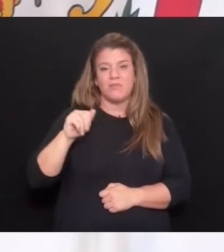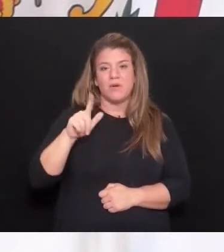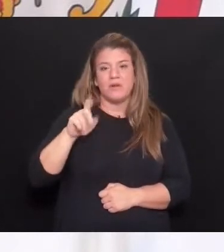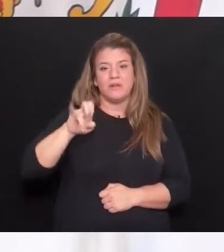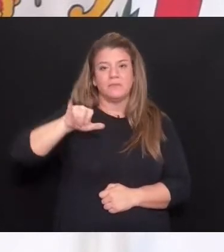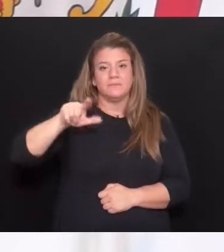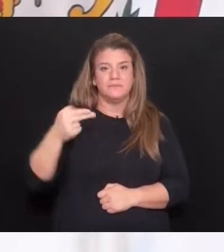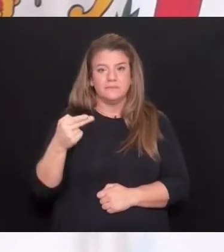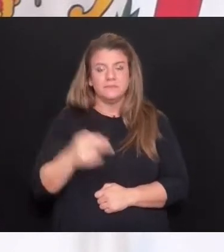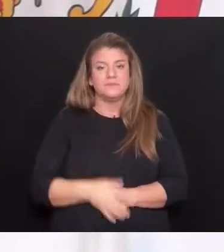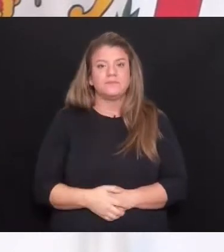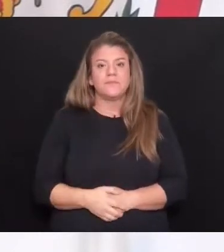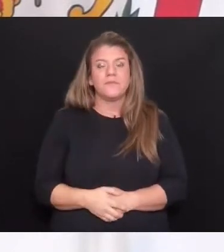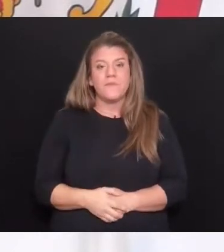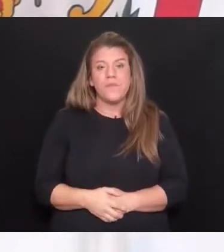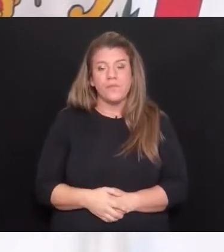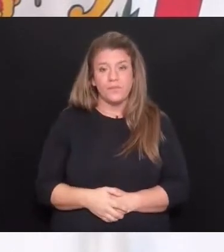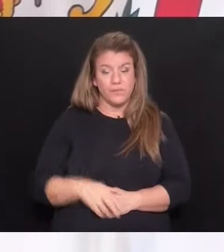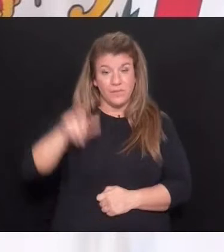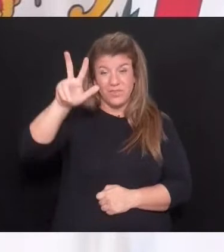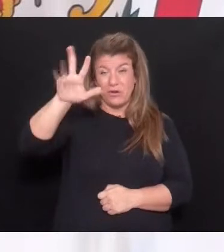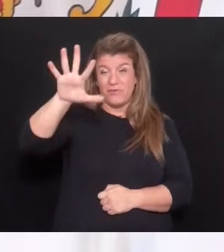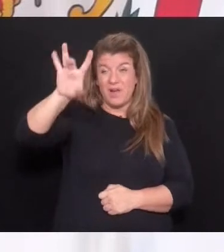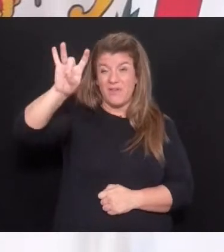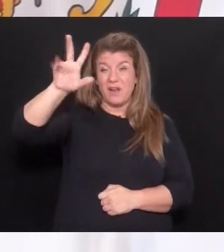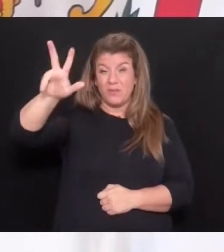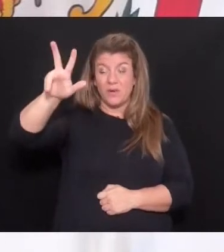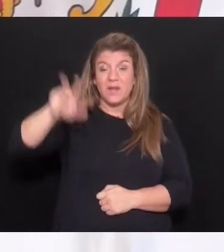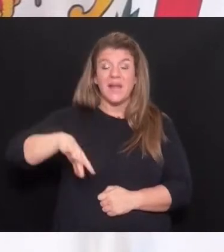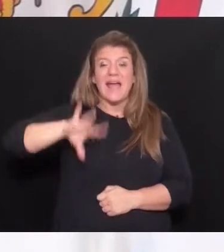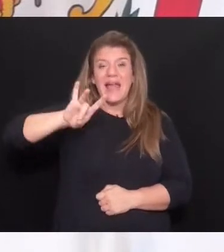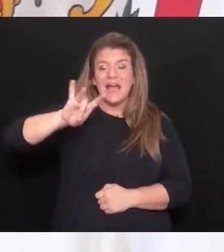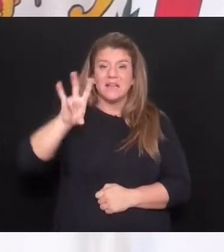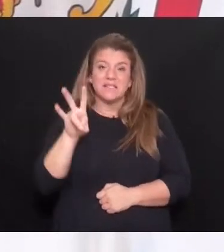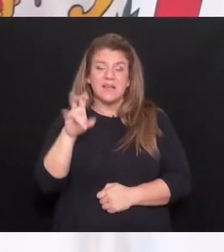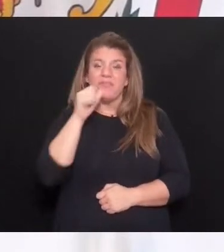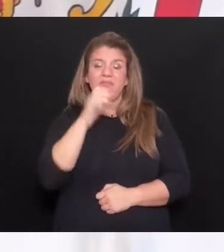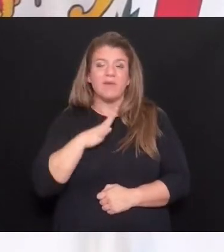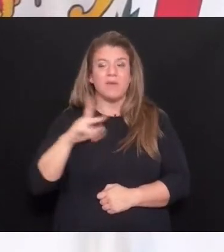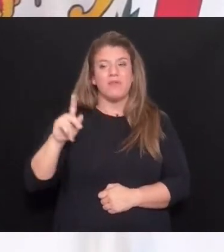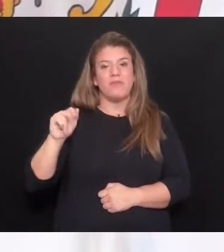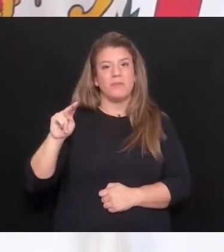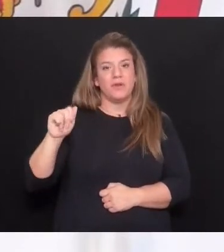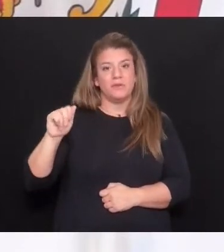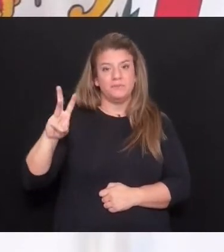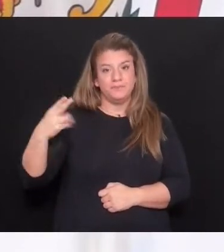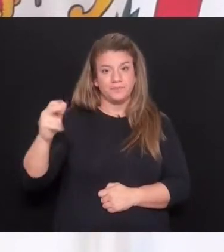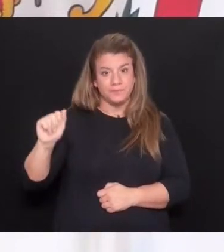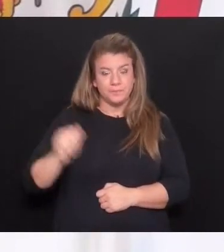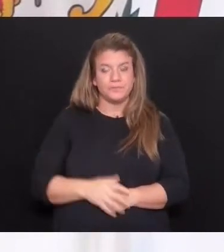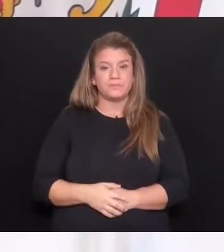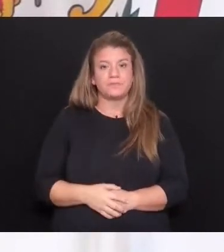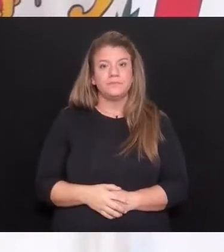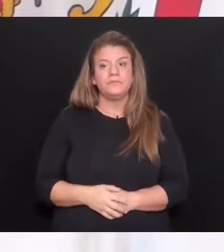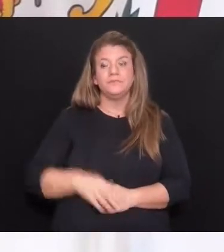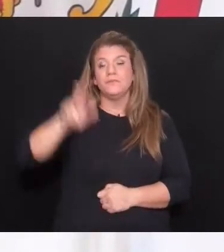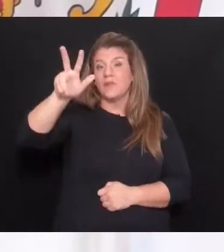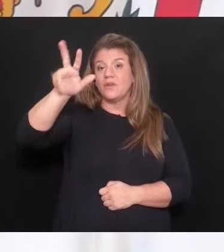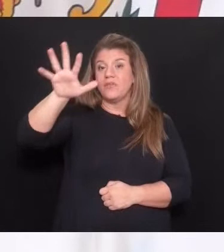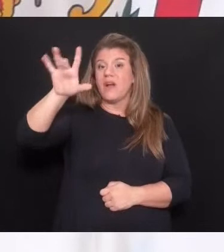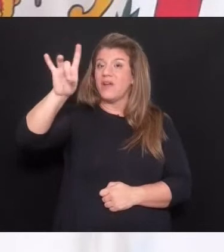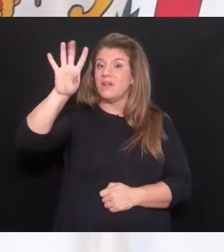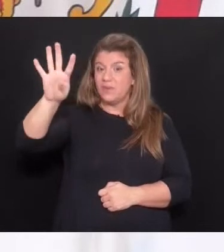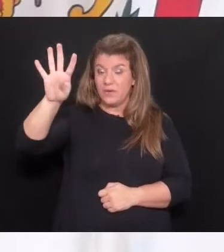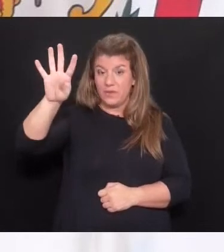County. The 3,583rd death, an 87-year-old female from Kanawha County. The